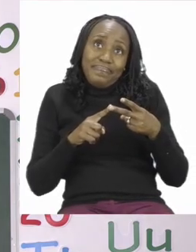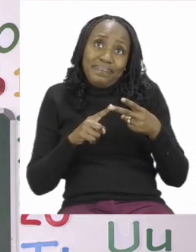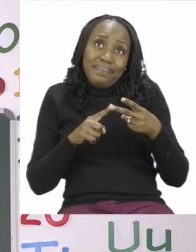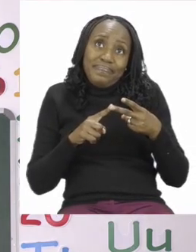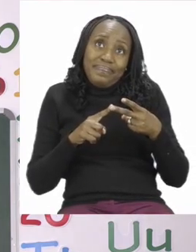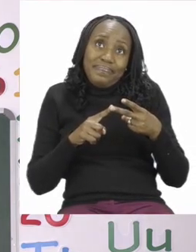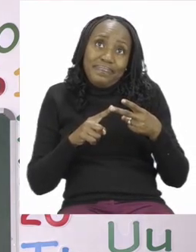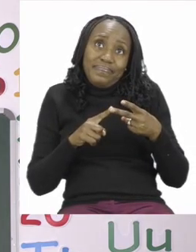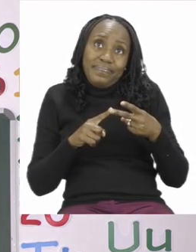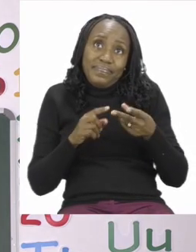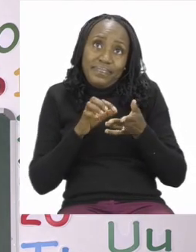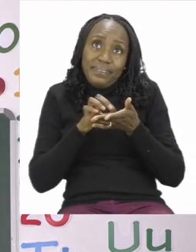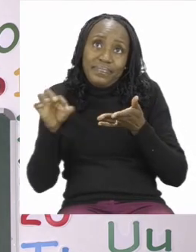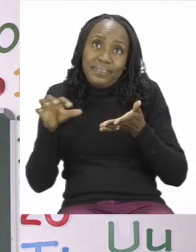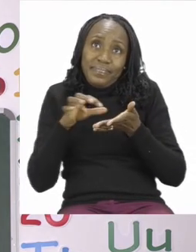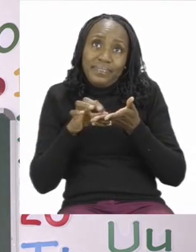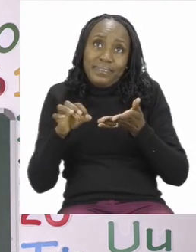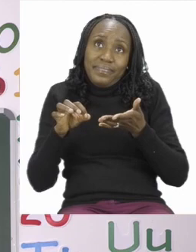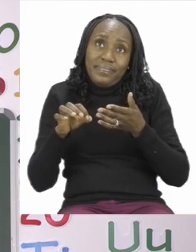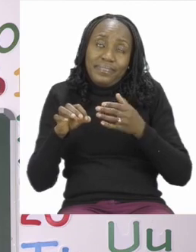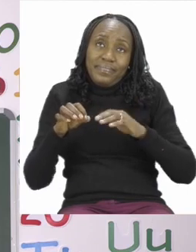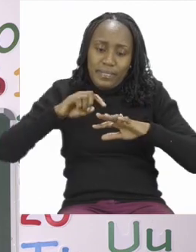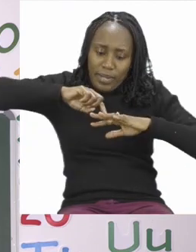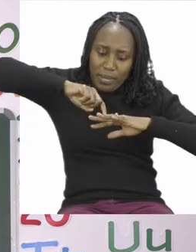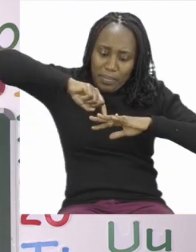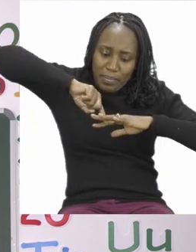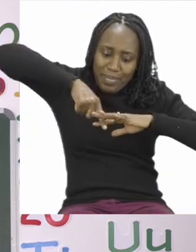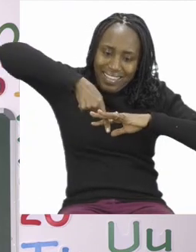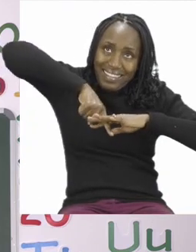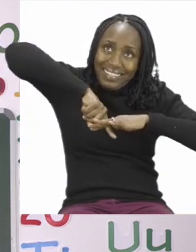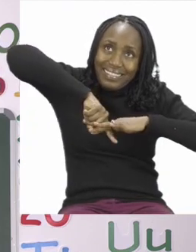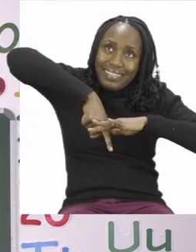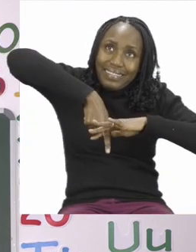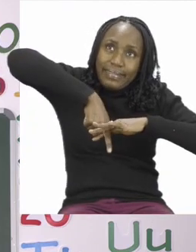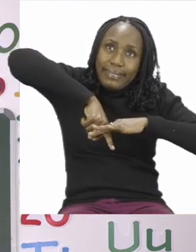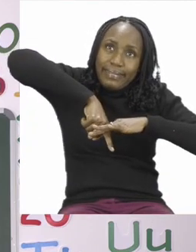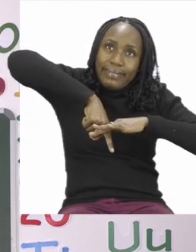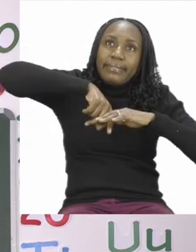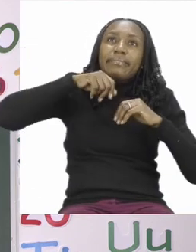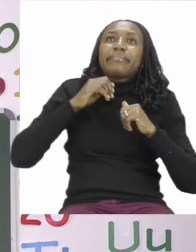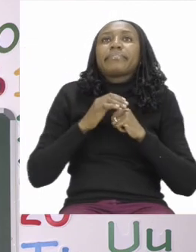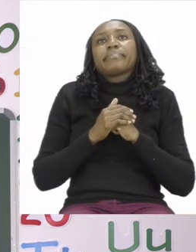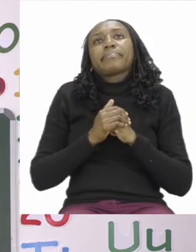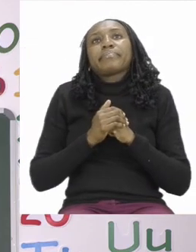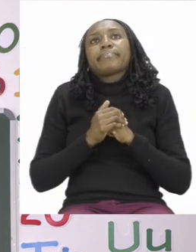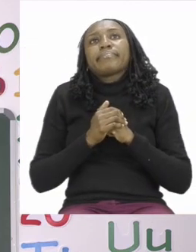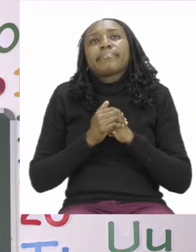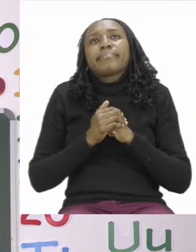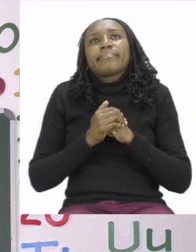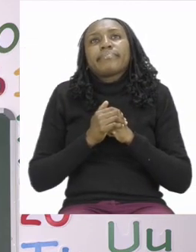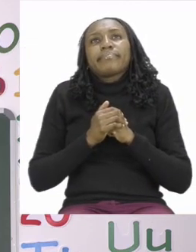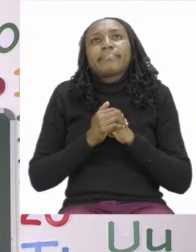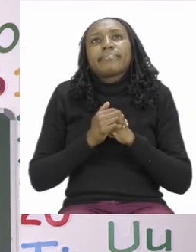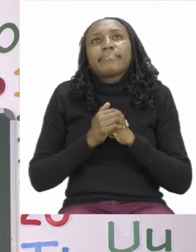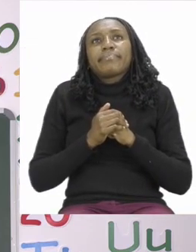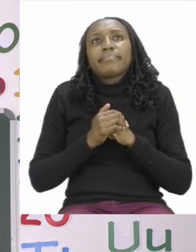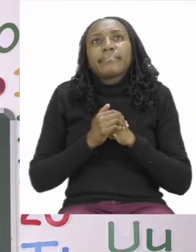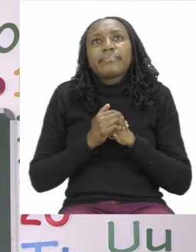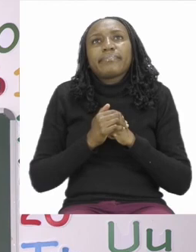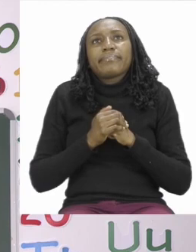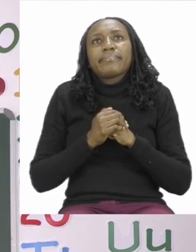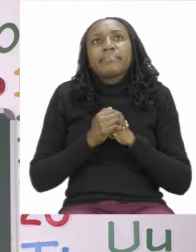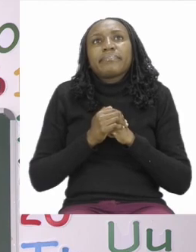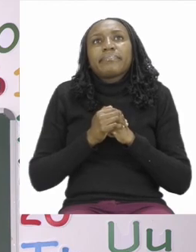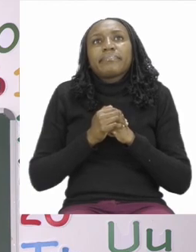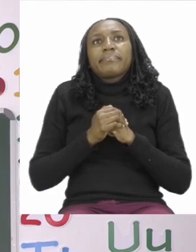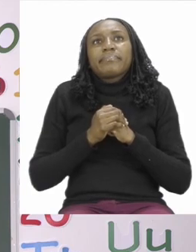a seed deep inside the hole. That's because if it rains, we don't want our